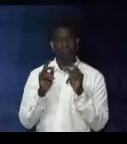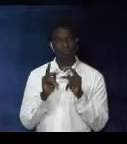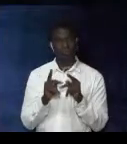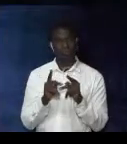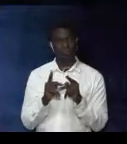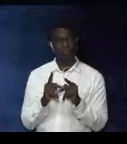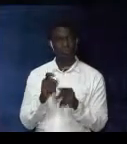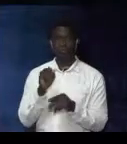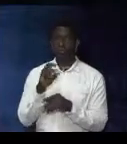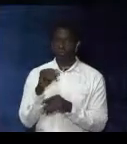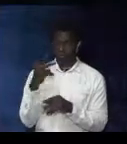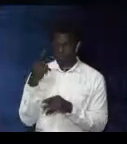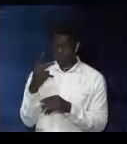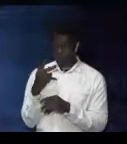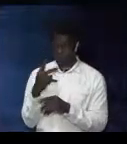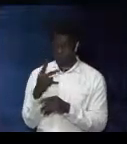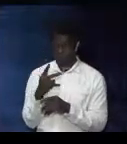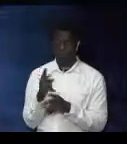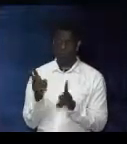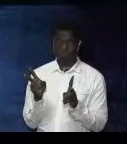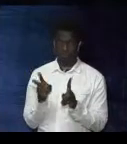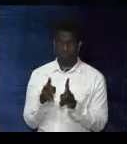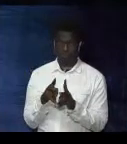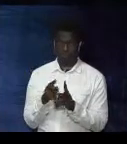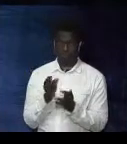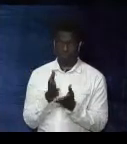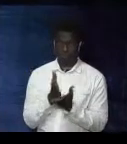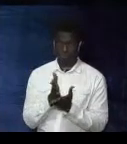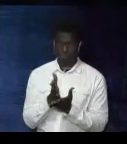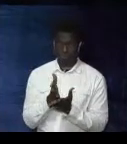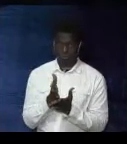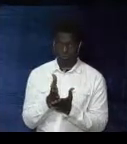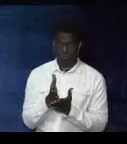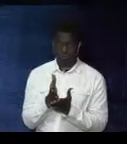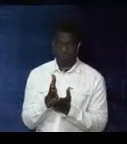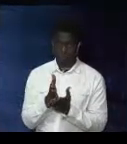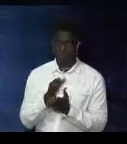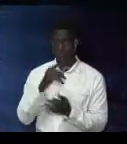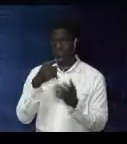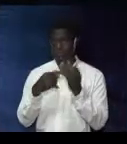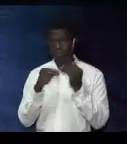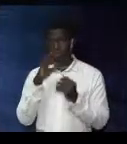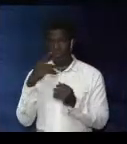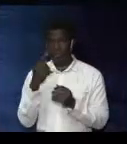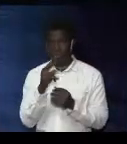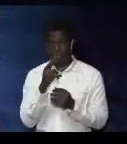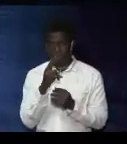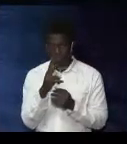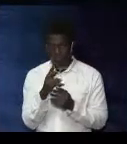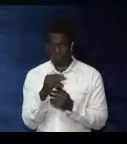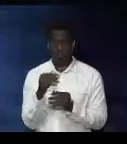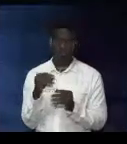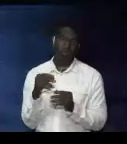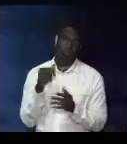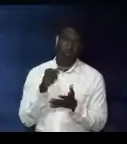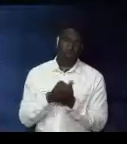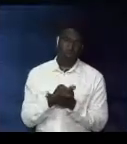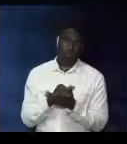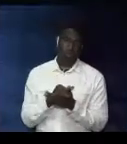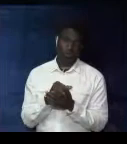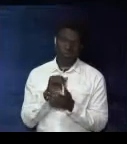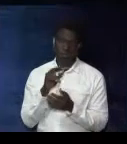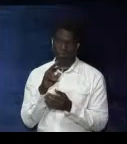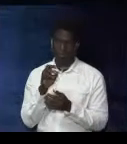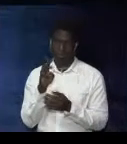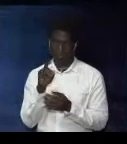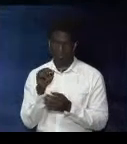Okay, so see, very straight. So where are the remaining 2 lines of symmetry? Let's find out. So perhaps